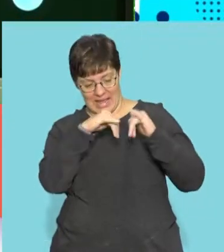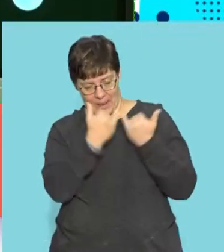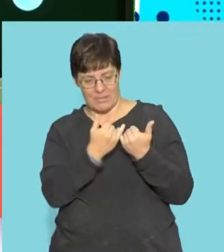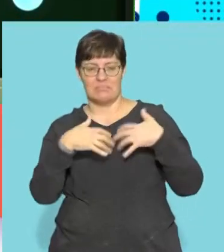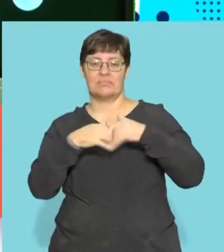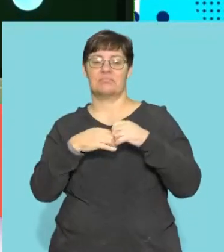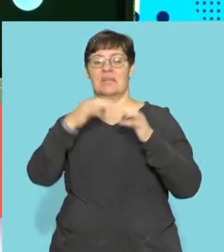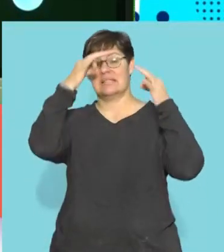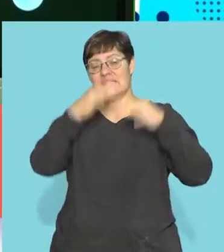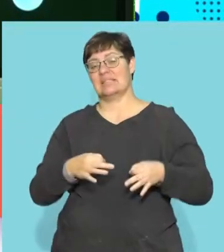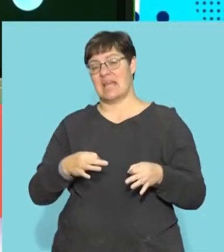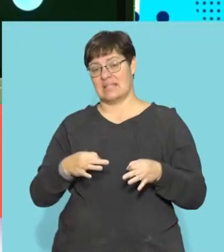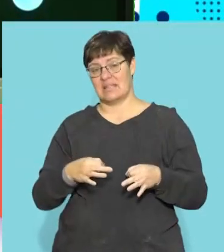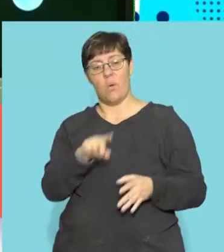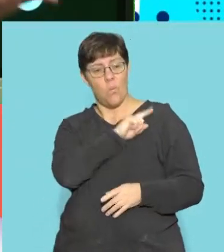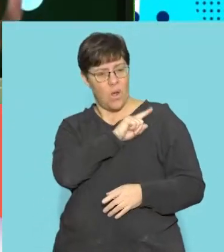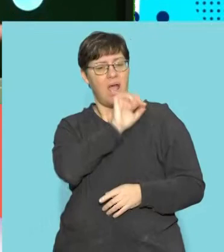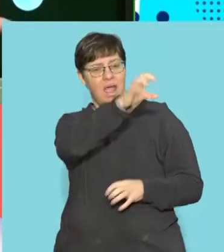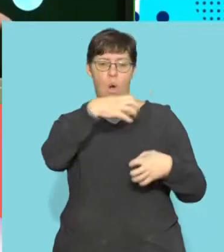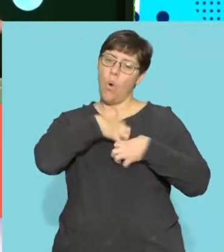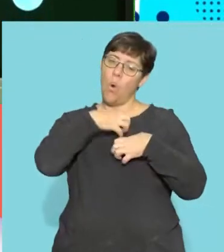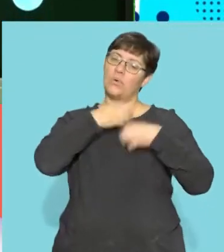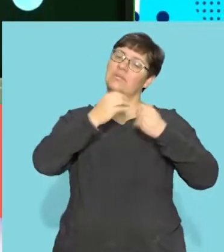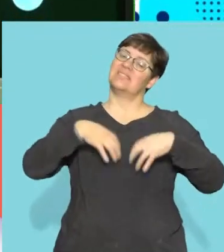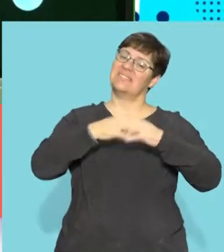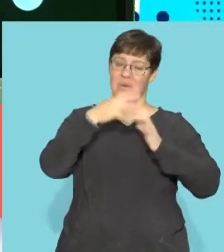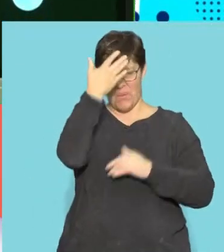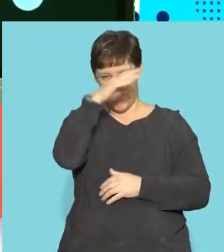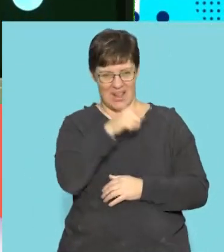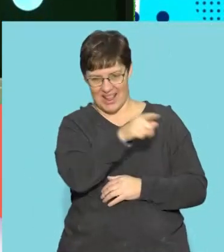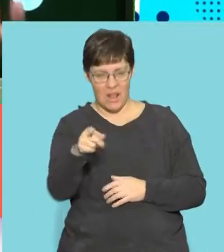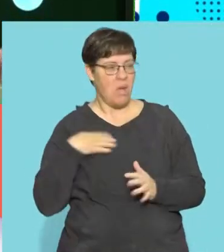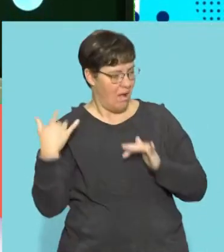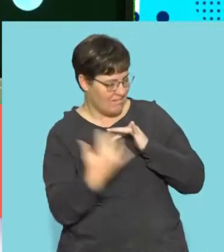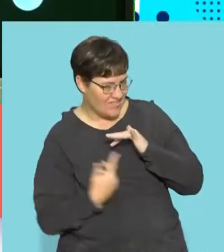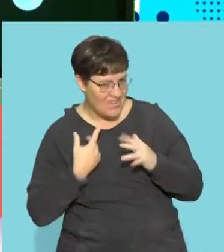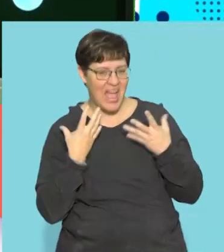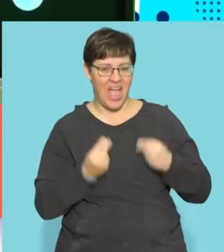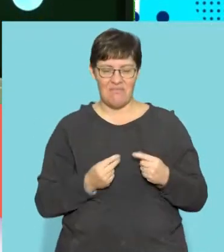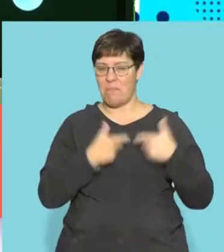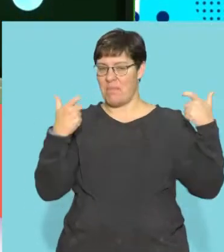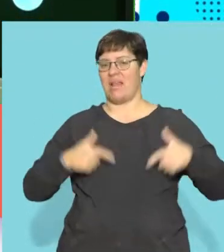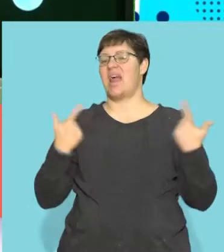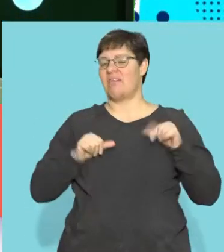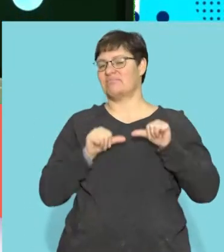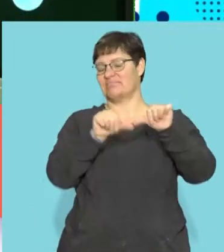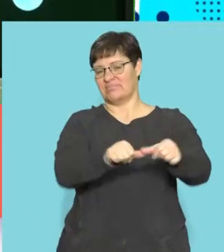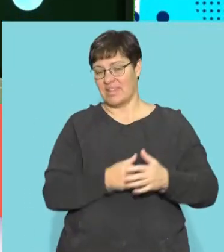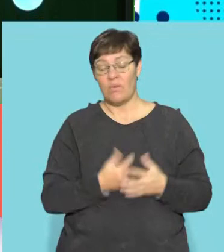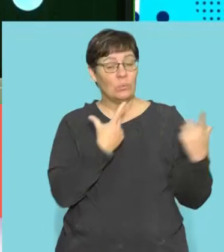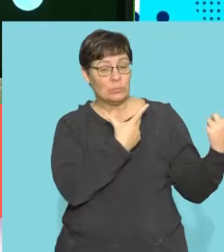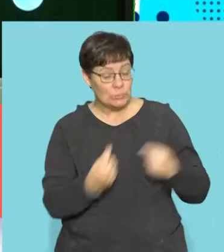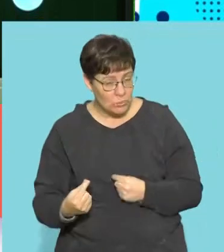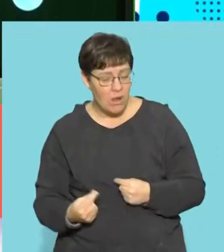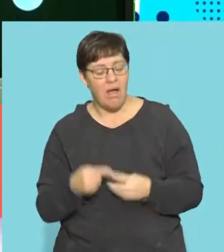as companies out there, because you guys are also going to start companies one day. We all have aspirations to be big in life. So